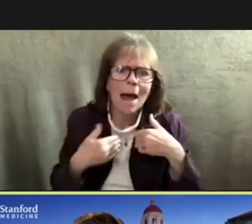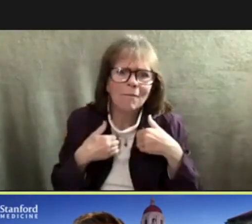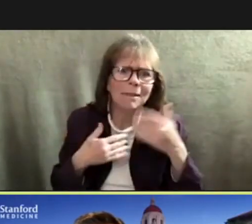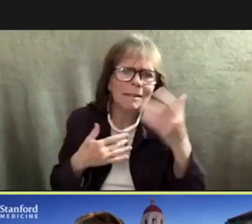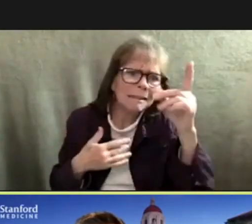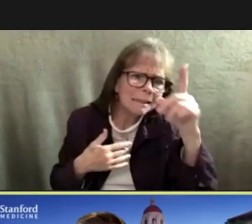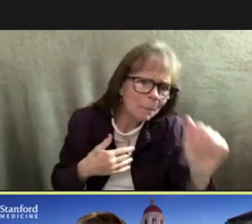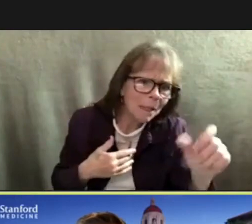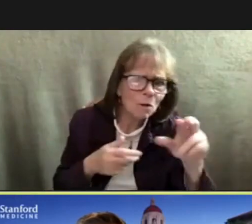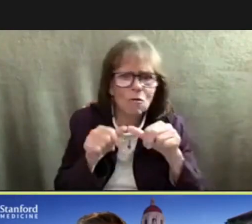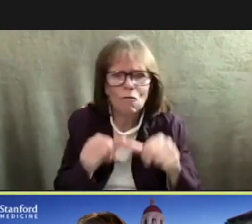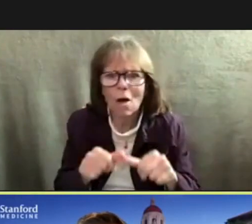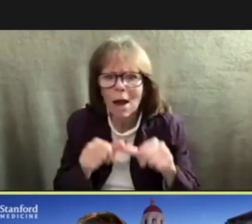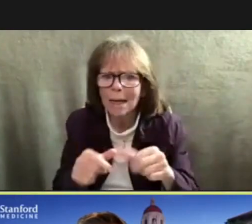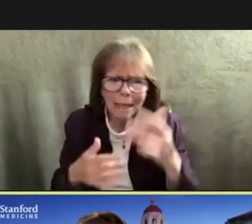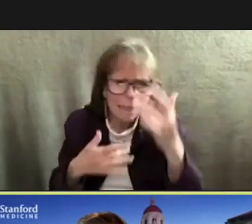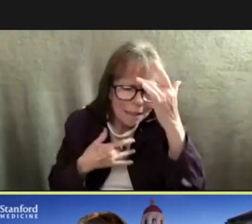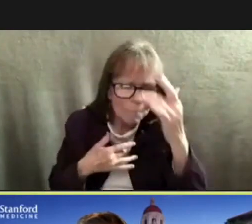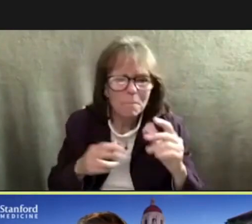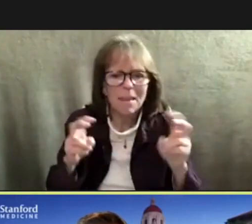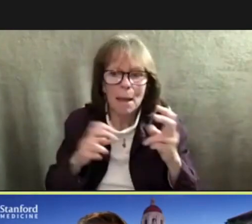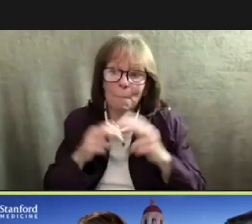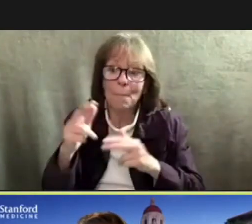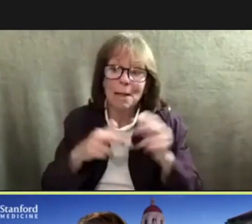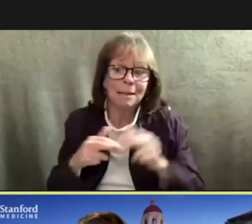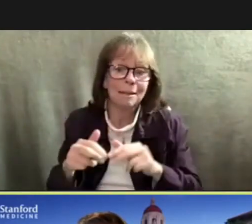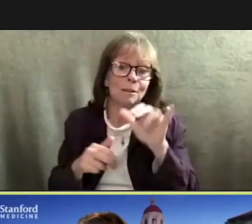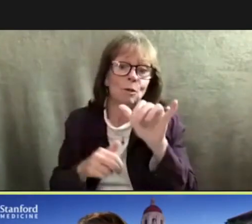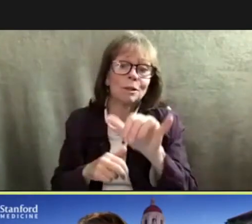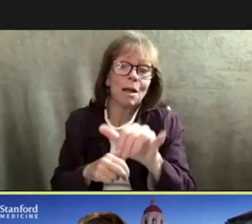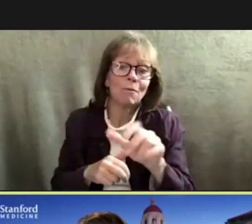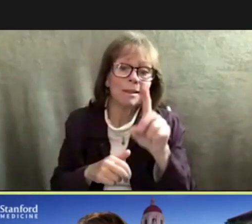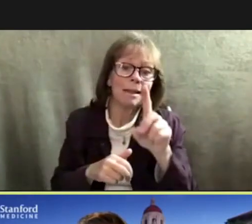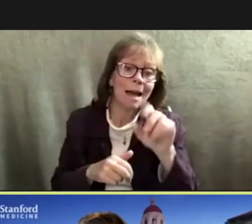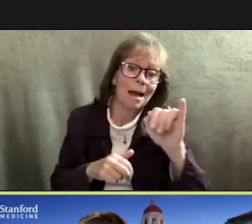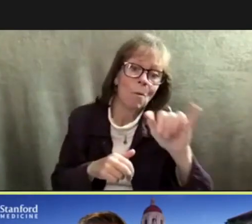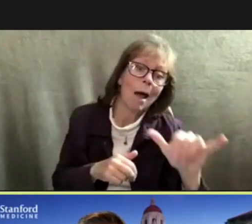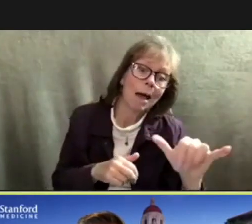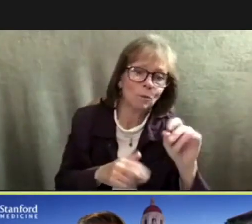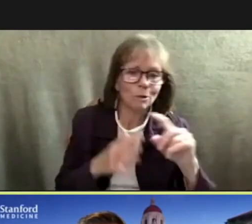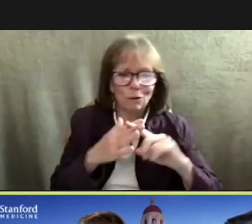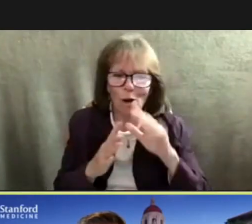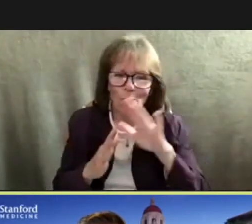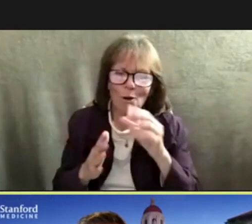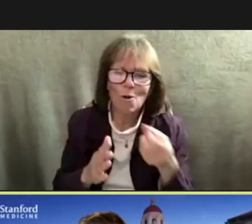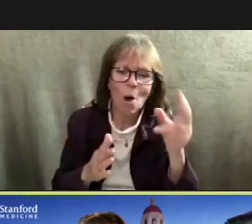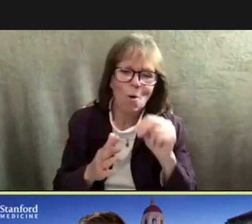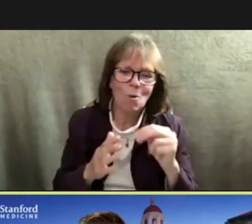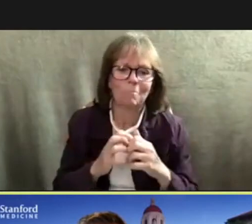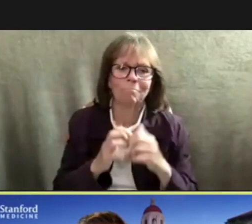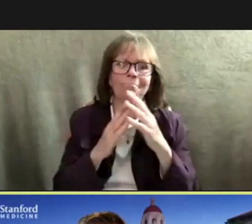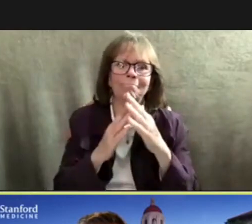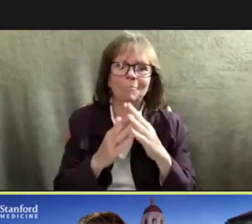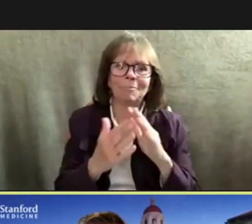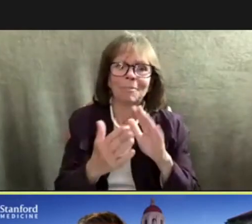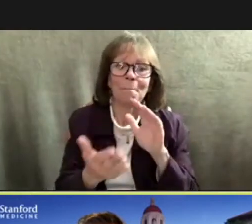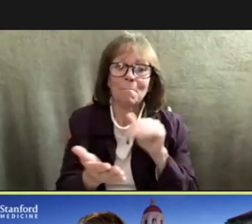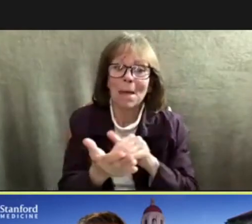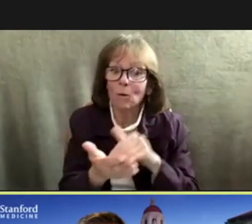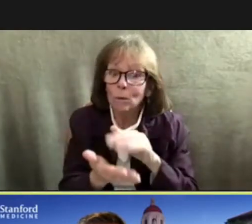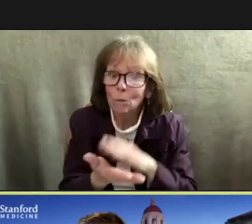have build it yourself toolkits for starting chapters at your own medical school or other